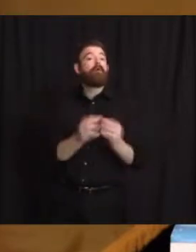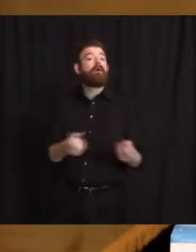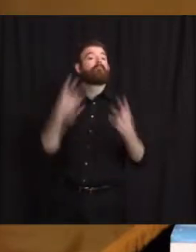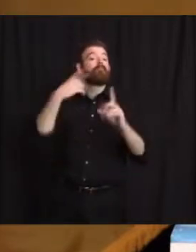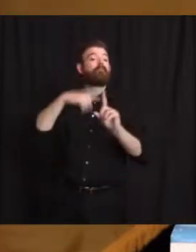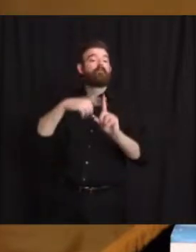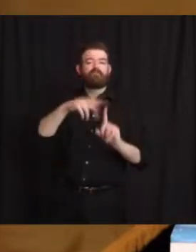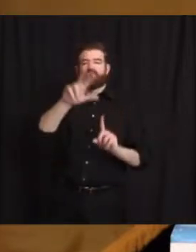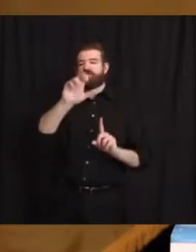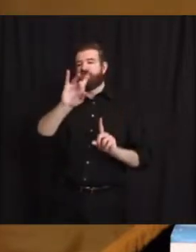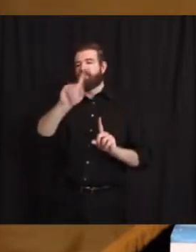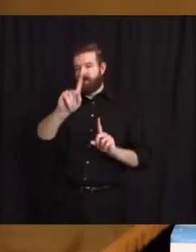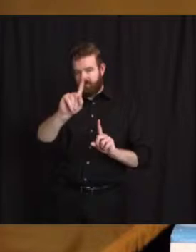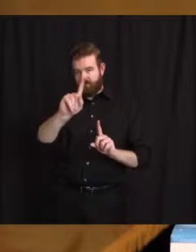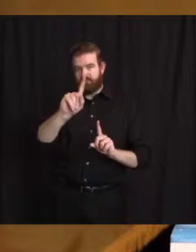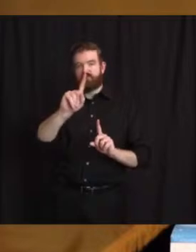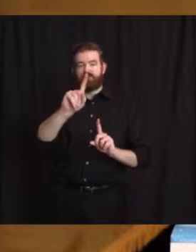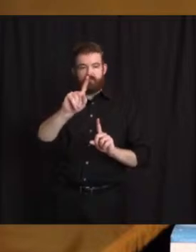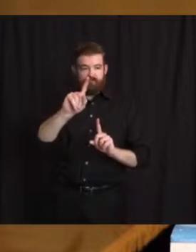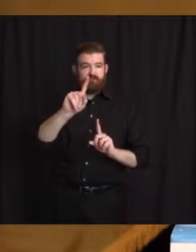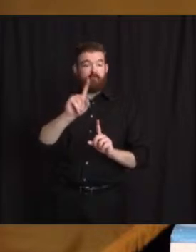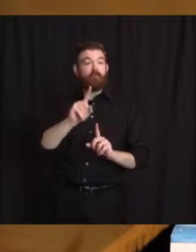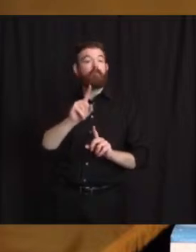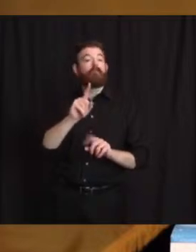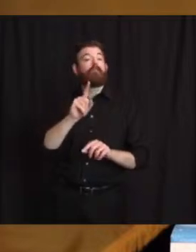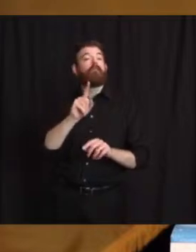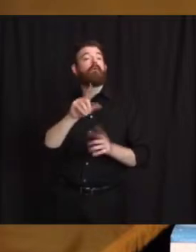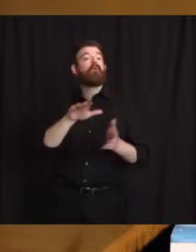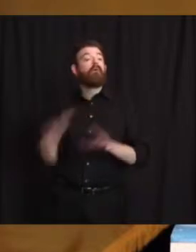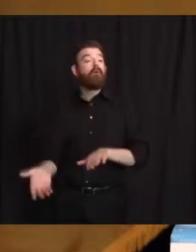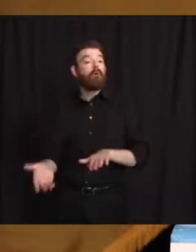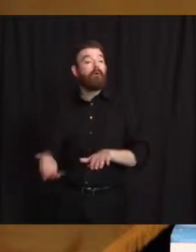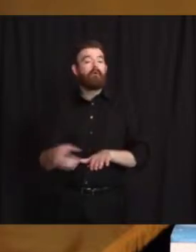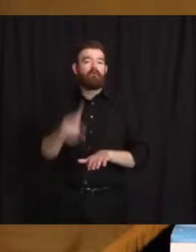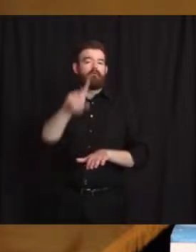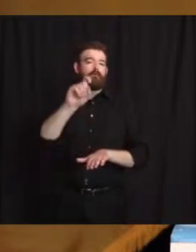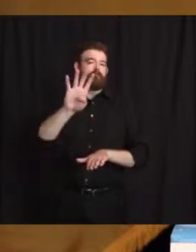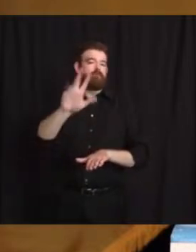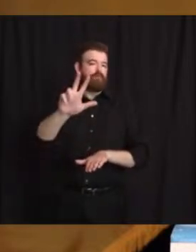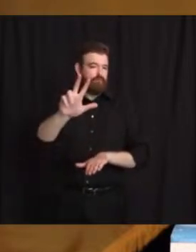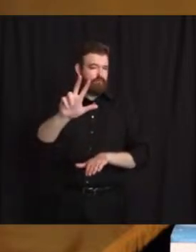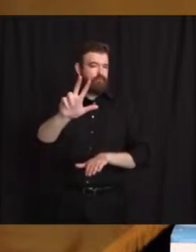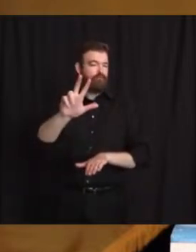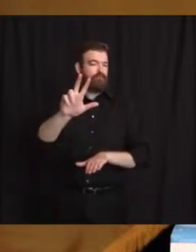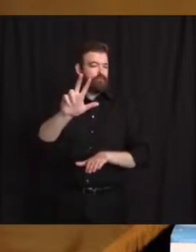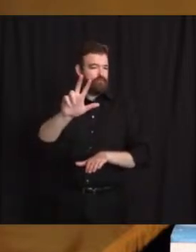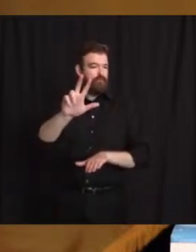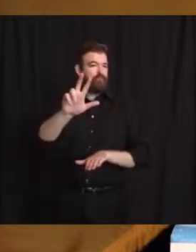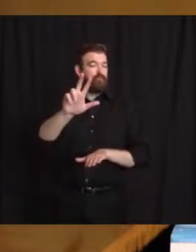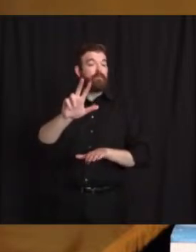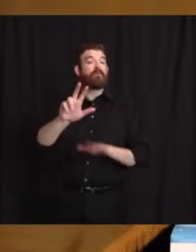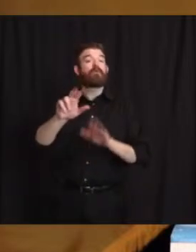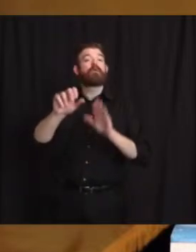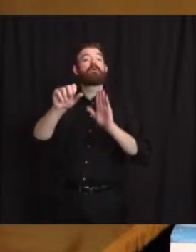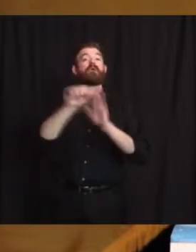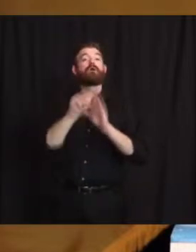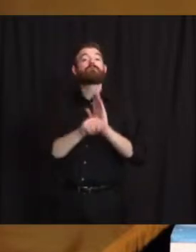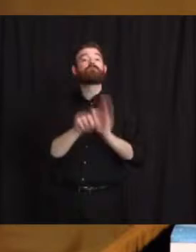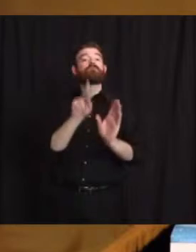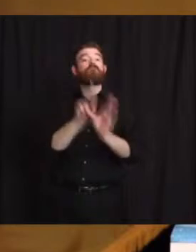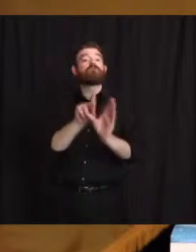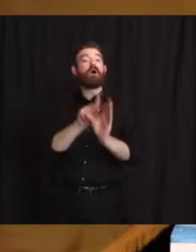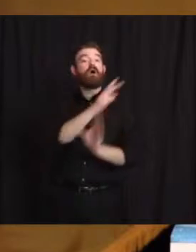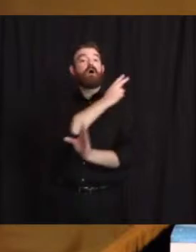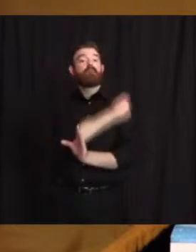a total of 143 deaths, no new deaths today. And at our state psychiatric hospitals, again,